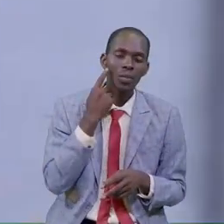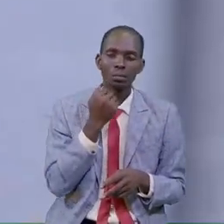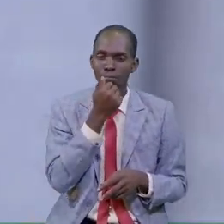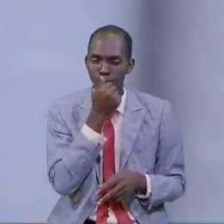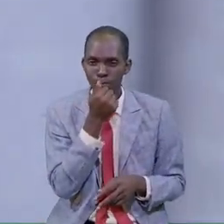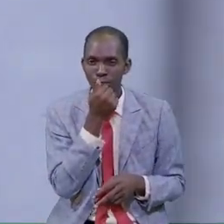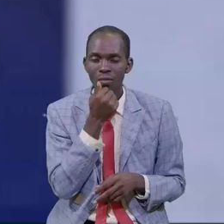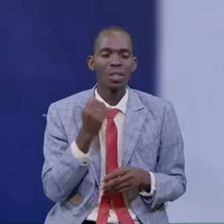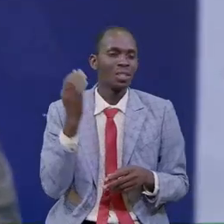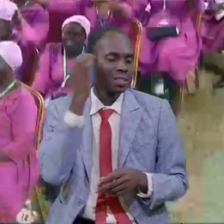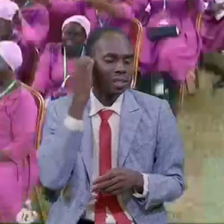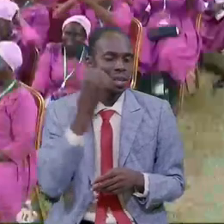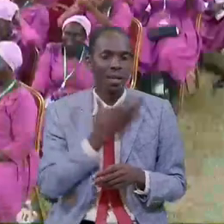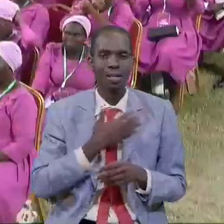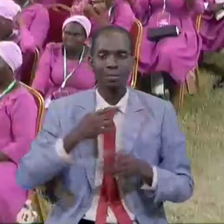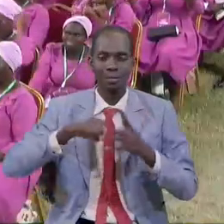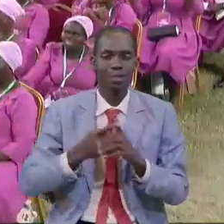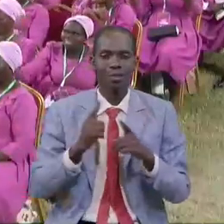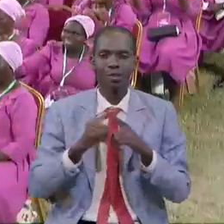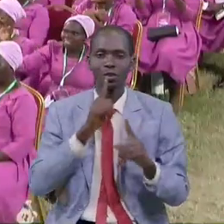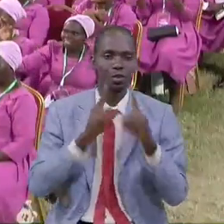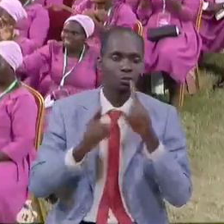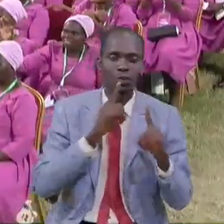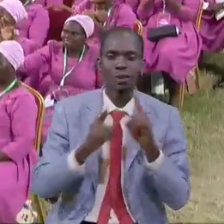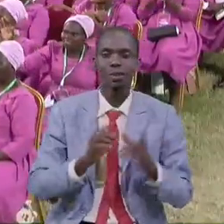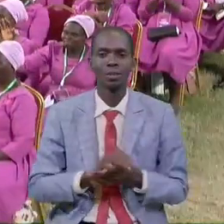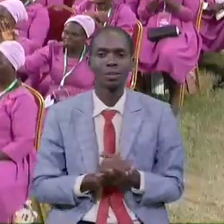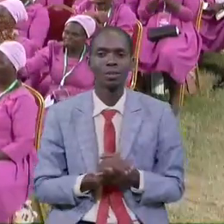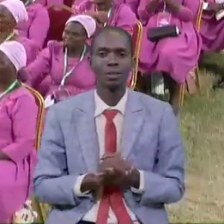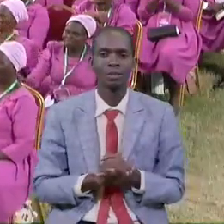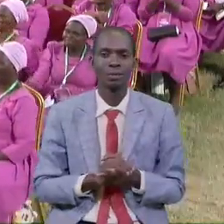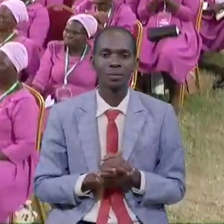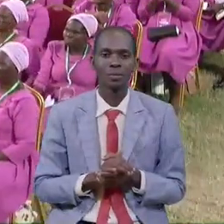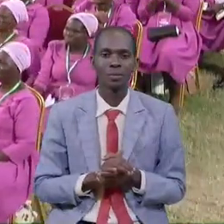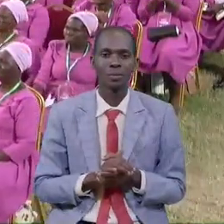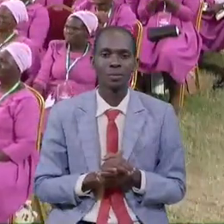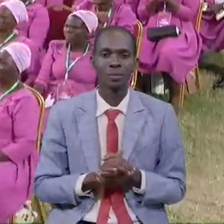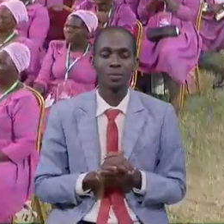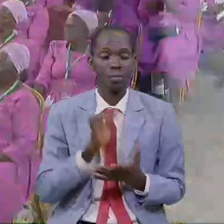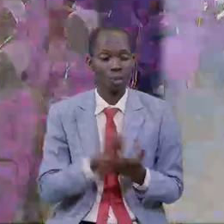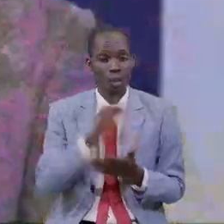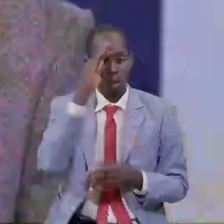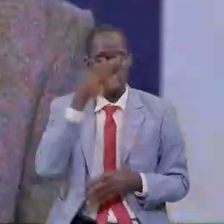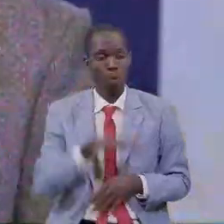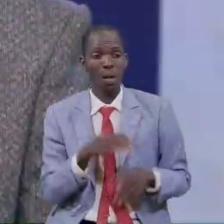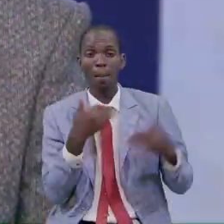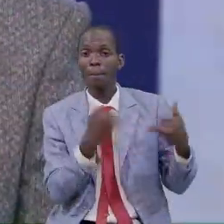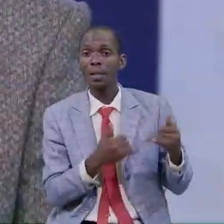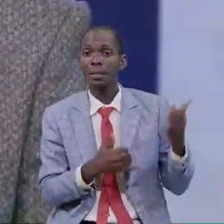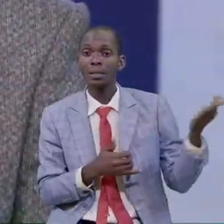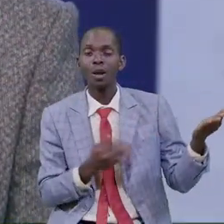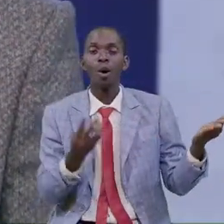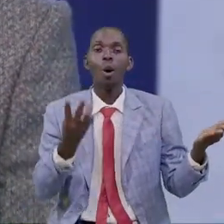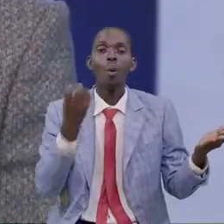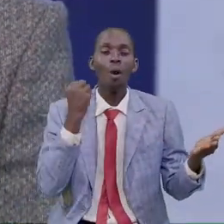and speak. Et j'ai dit au nom de Jésus. Oreille sourde entend, langue muette